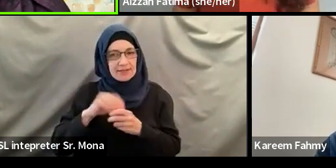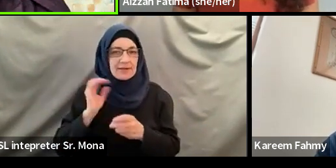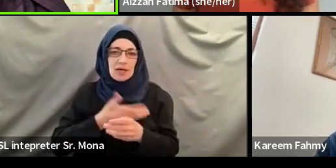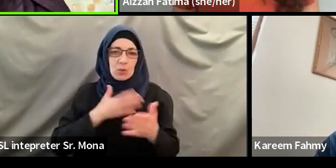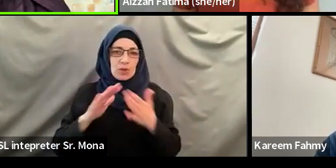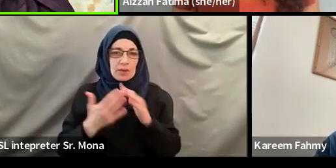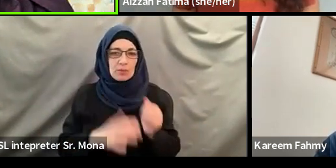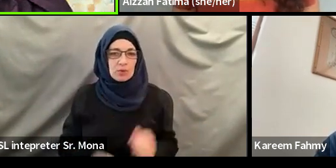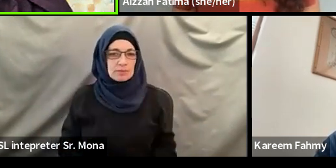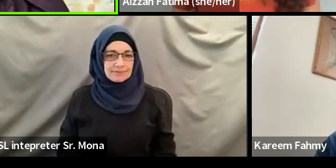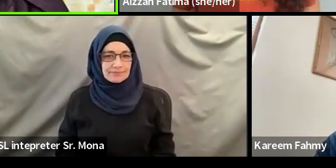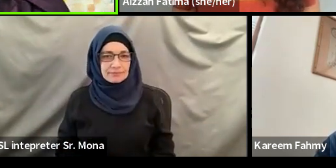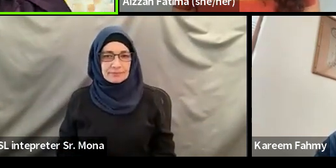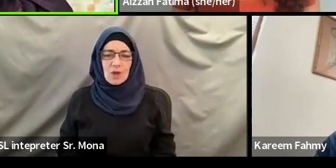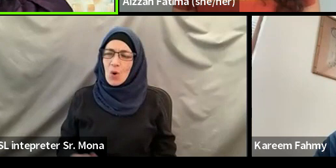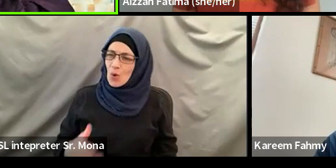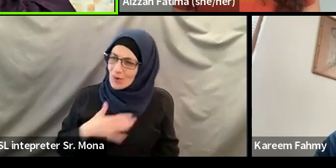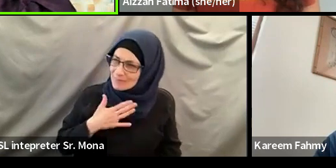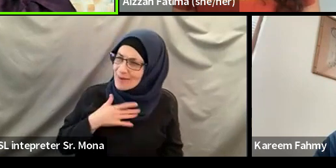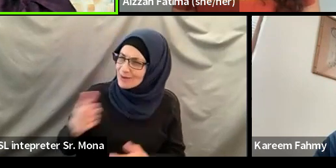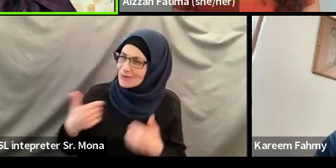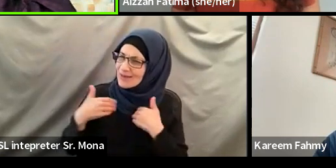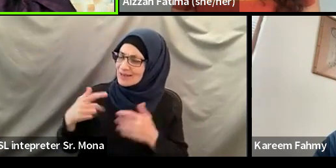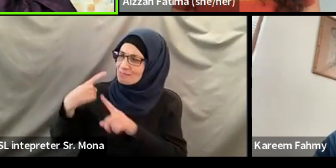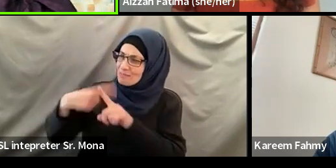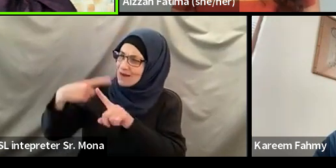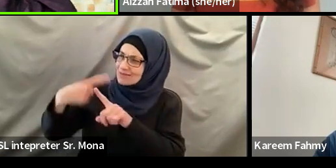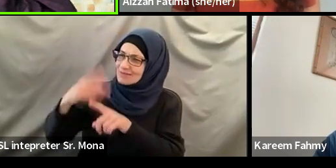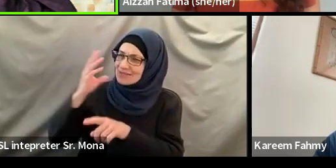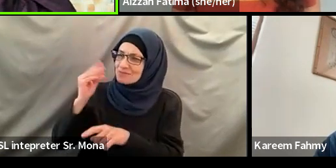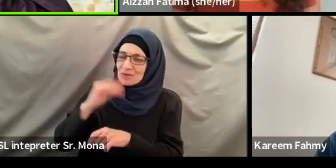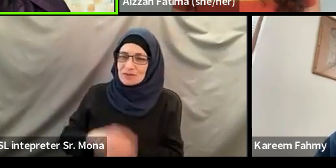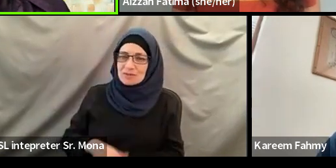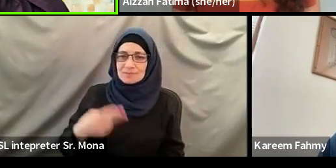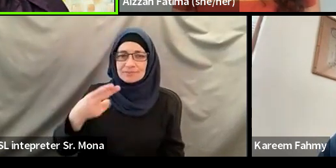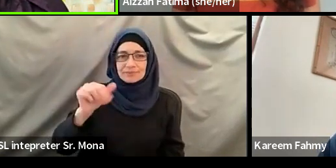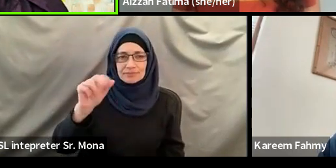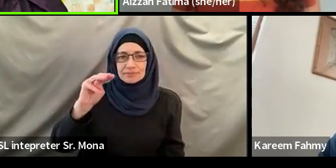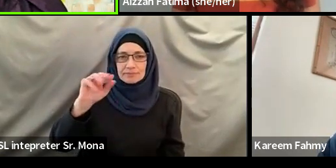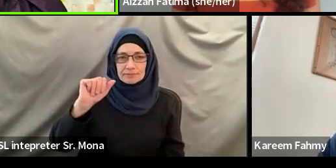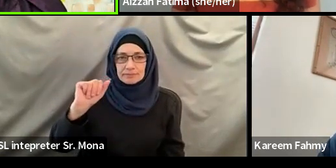I'm glad you had such a positive experience with that. Hamad, go ahead.